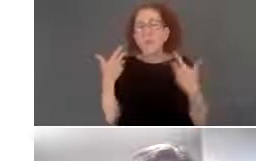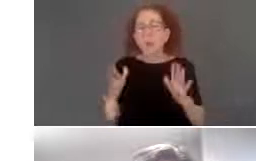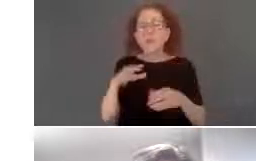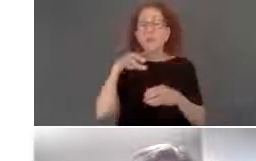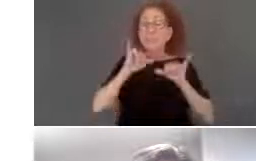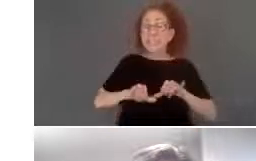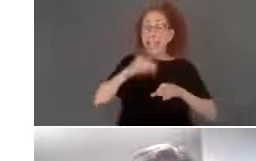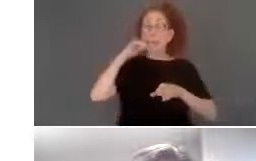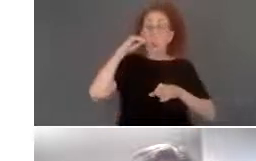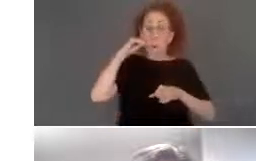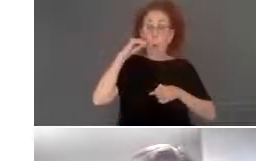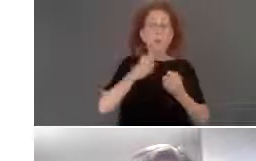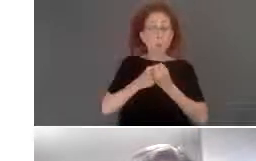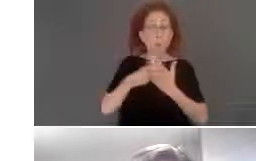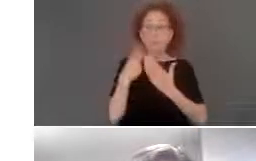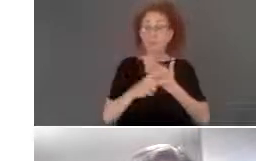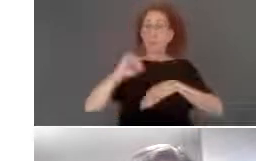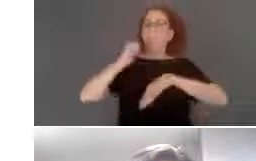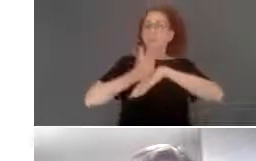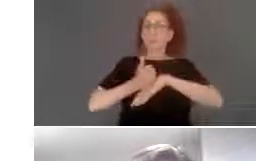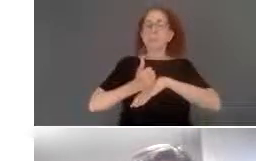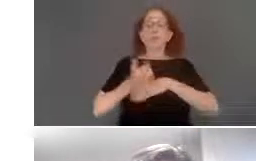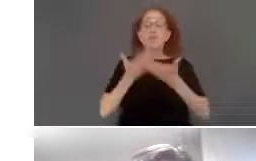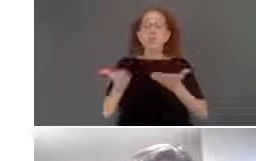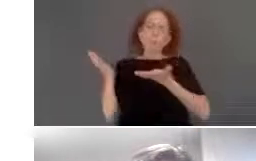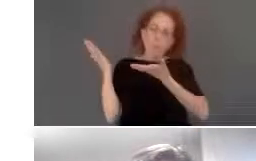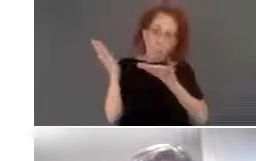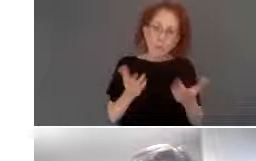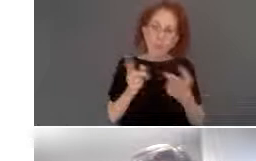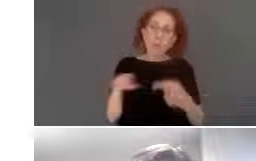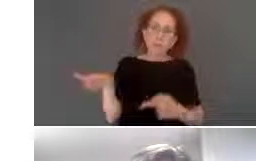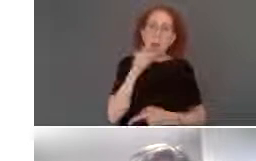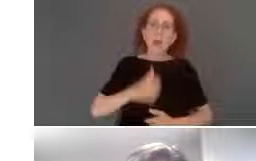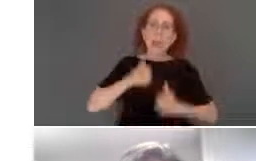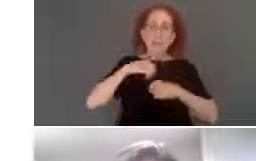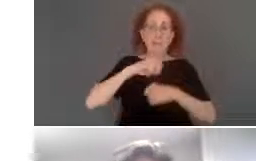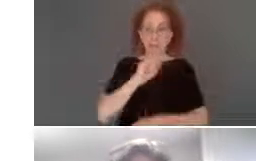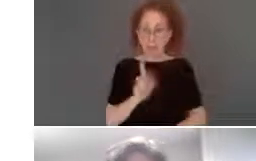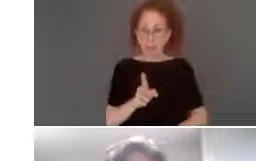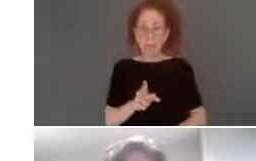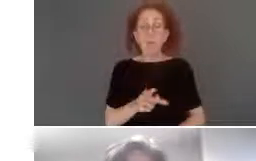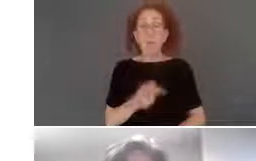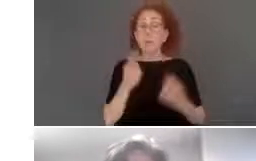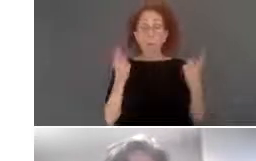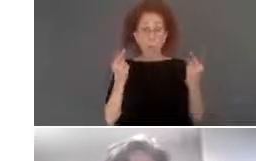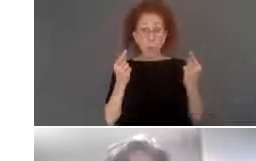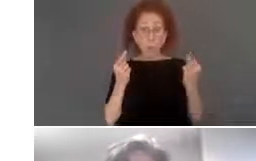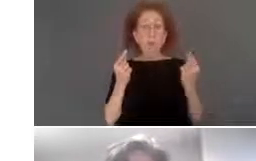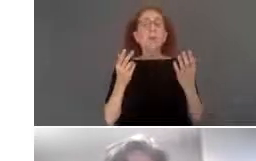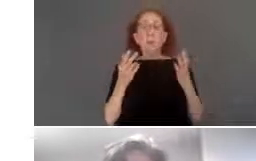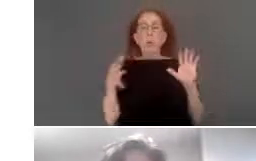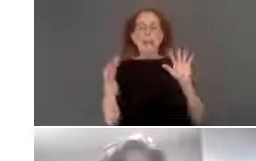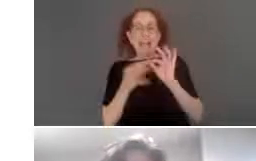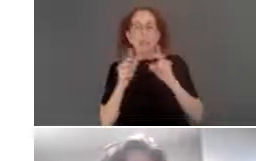supports program was created to bring resources to Philadelphia residents. And what it does is it connects people to social